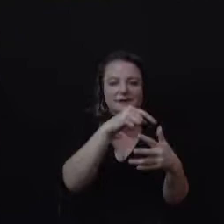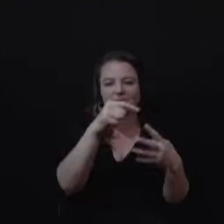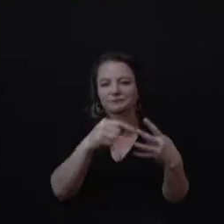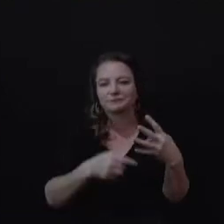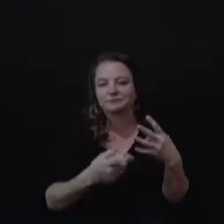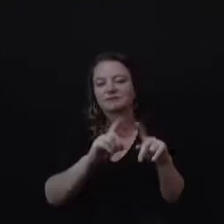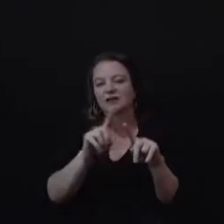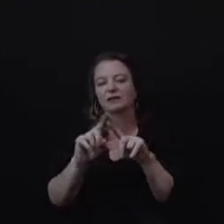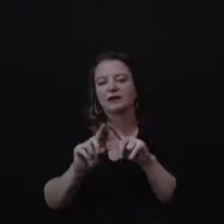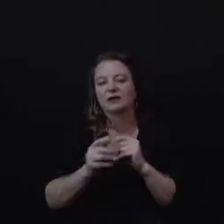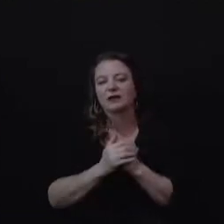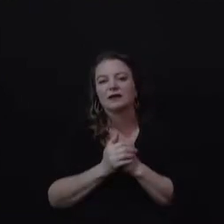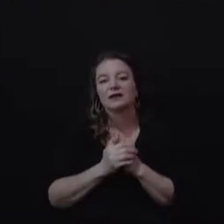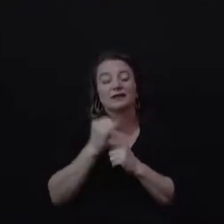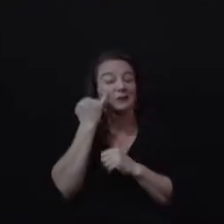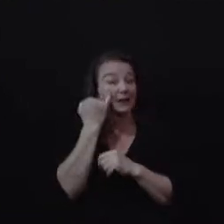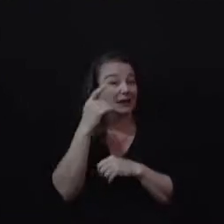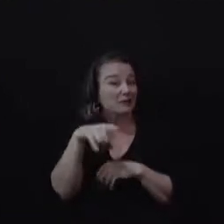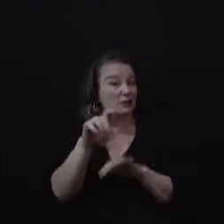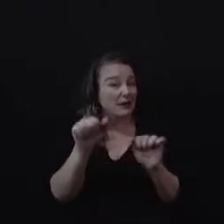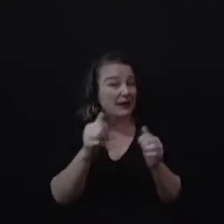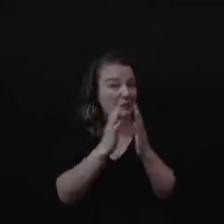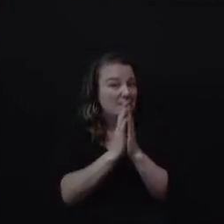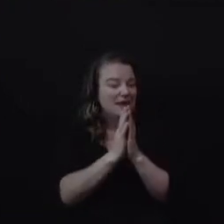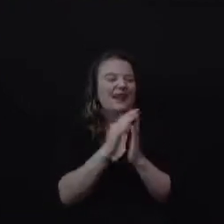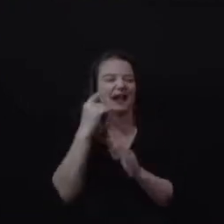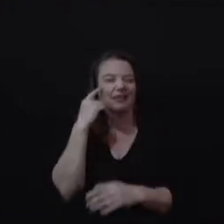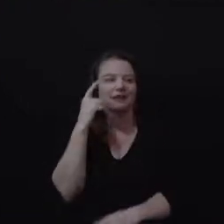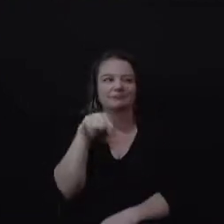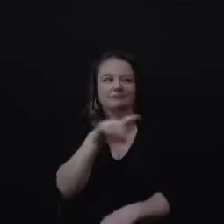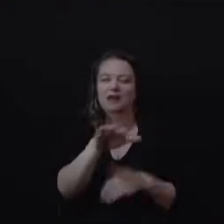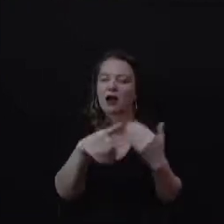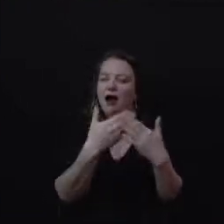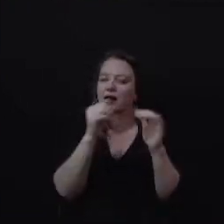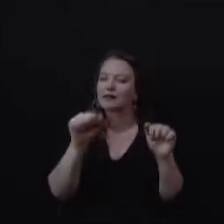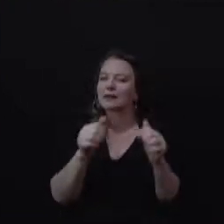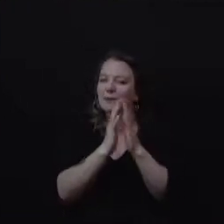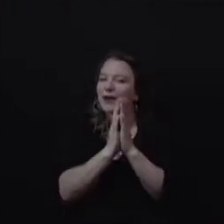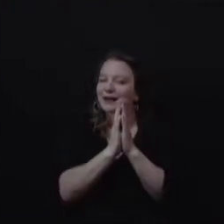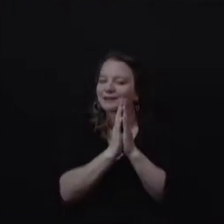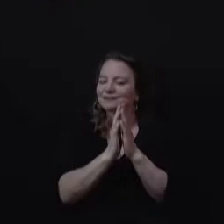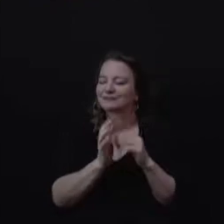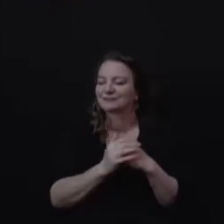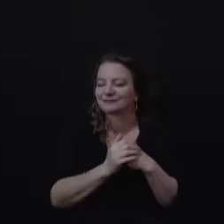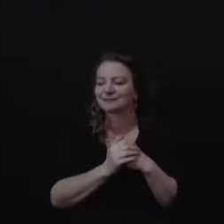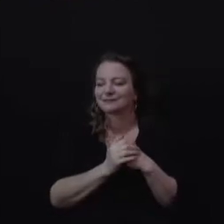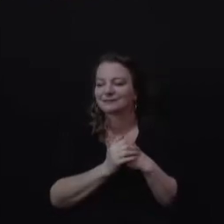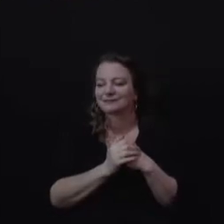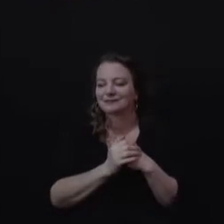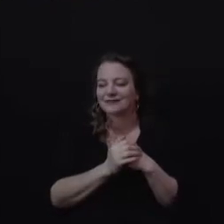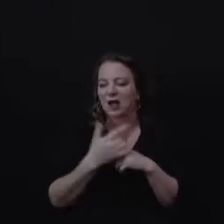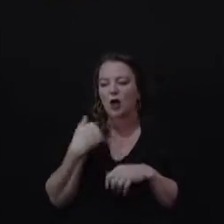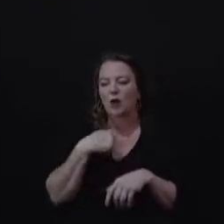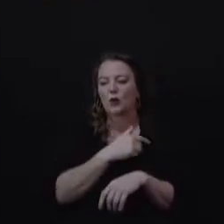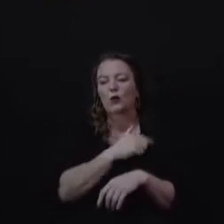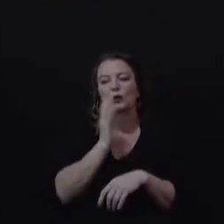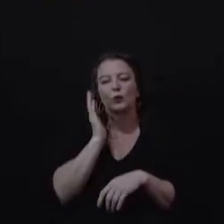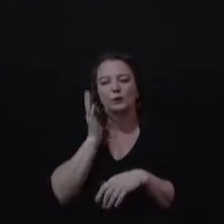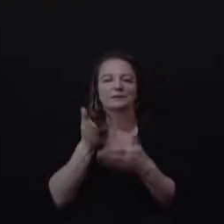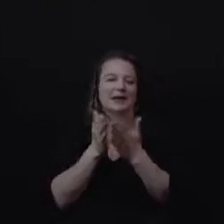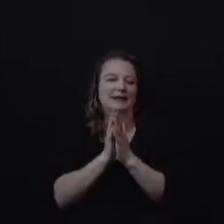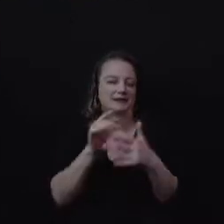pray, which I'm a firm believer that everyone in this room can pray, as it's one of our core values, we would ask you to do